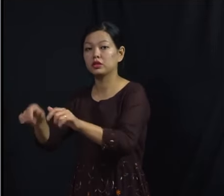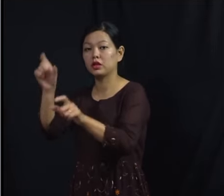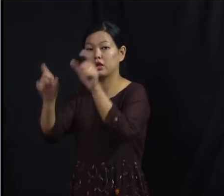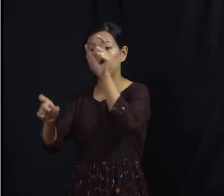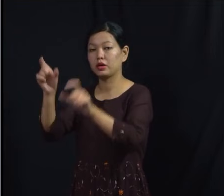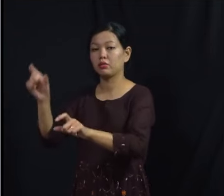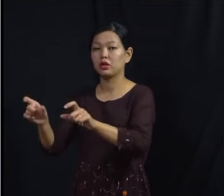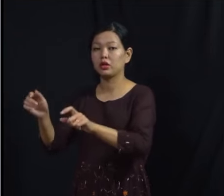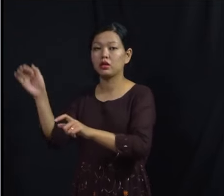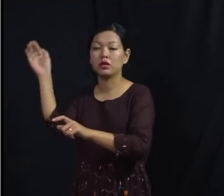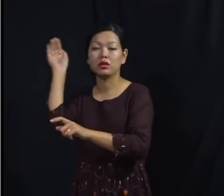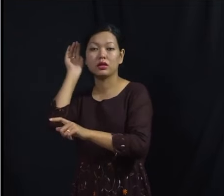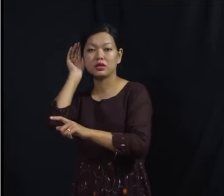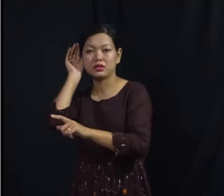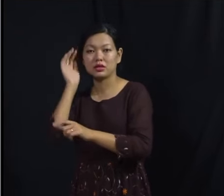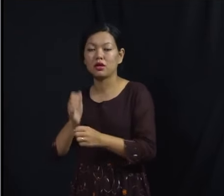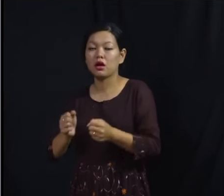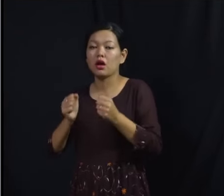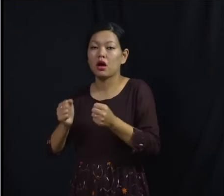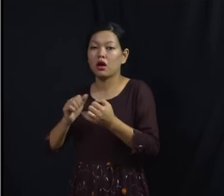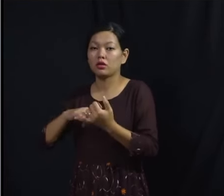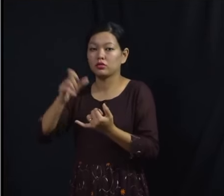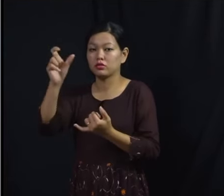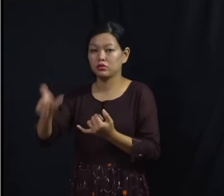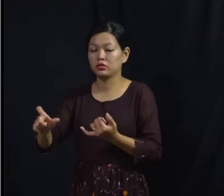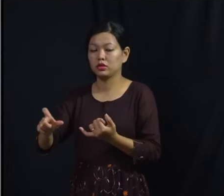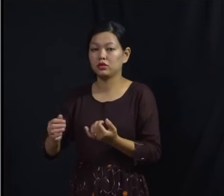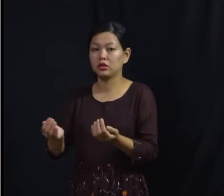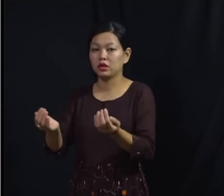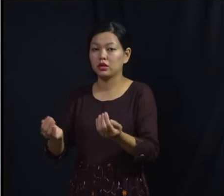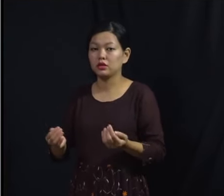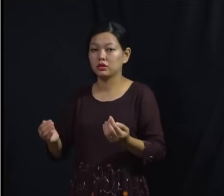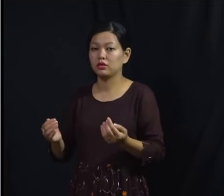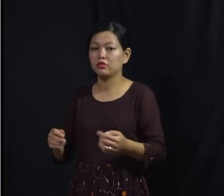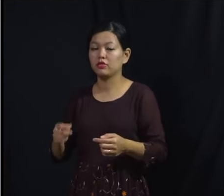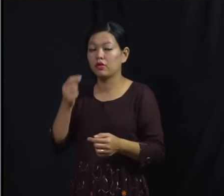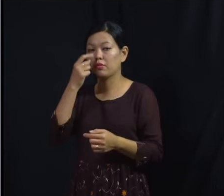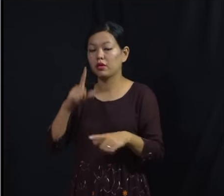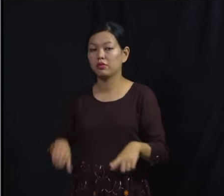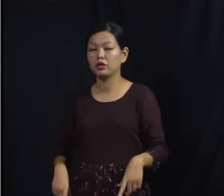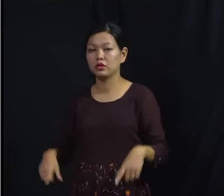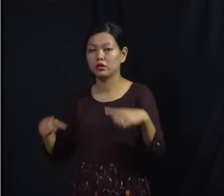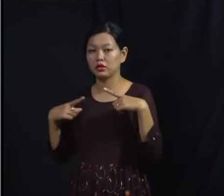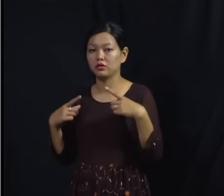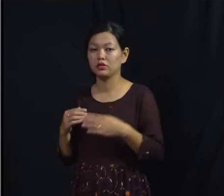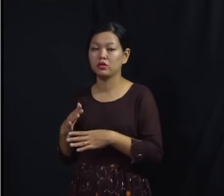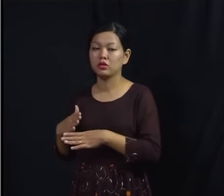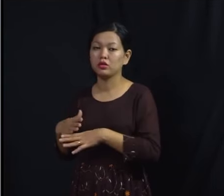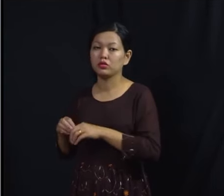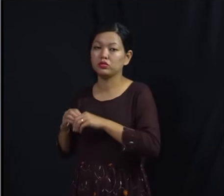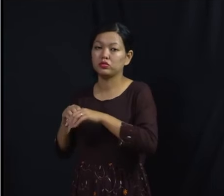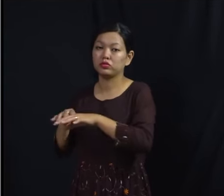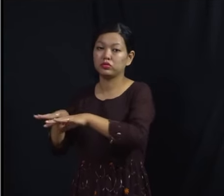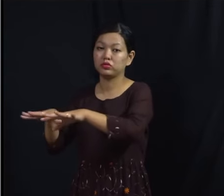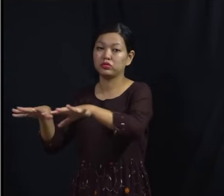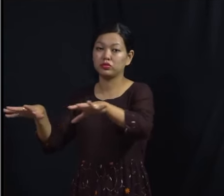that courage to believe in herself and follow her heart. Courage to believe in herself that she can get education, that